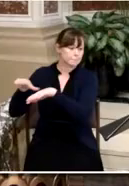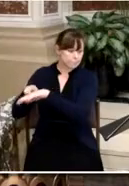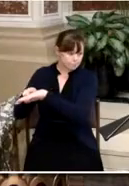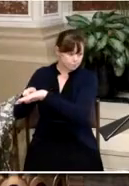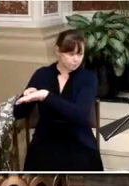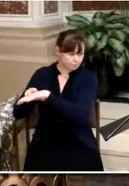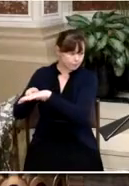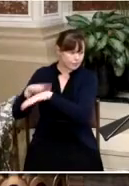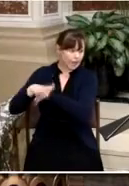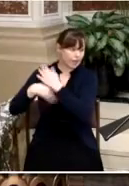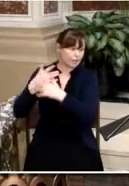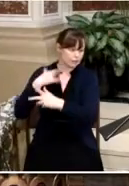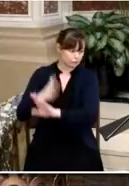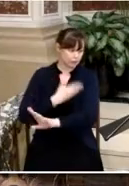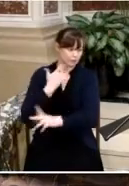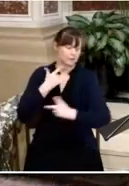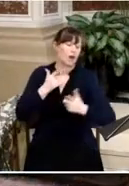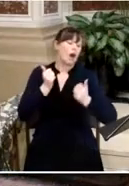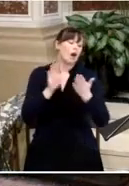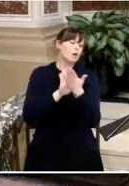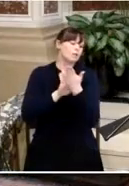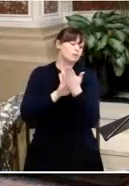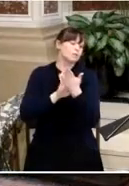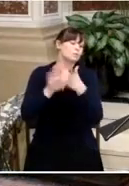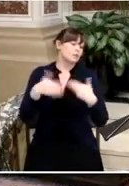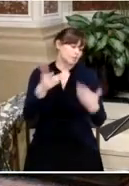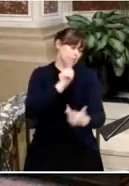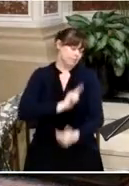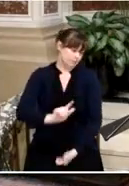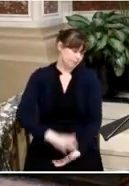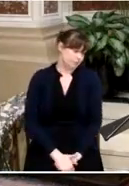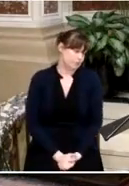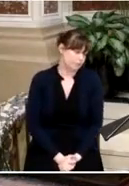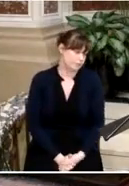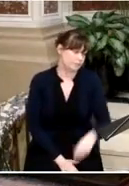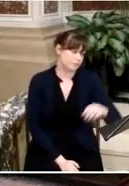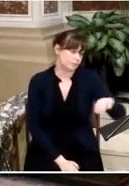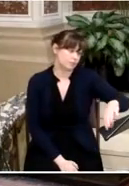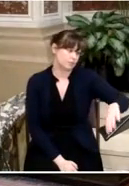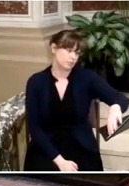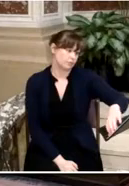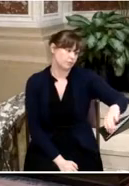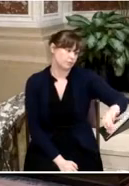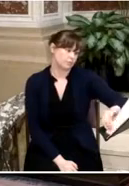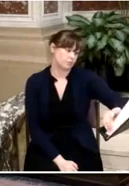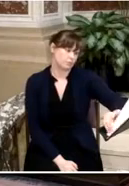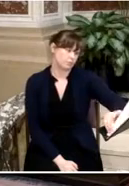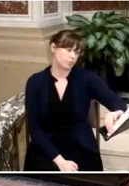Palabra de Dios.